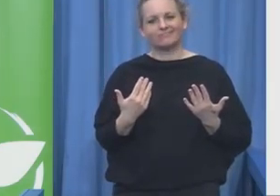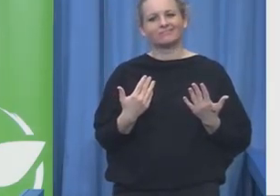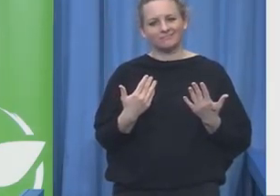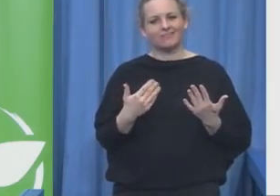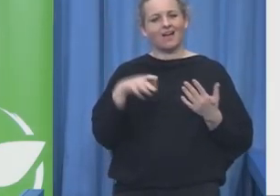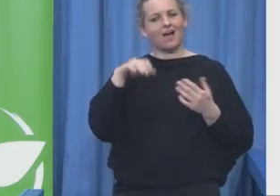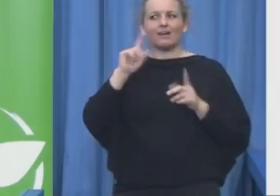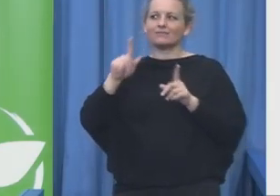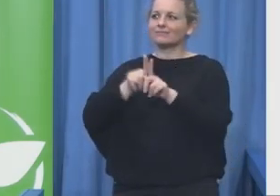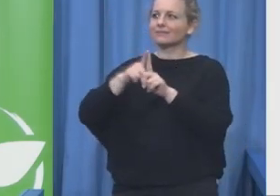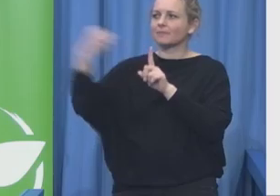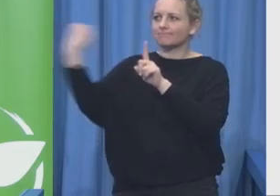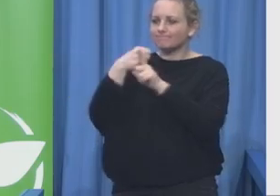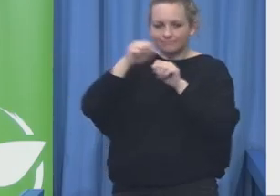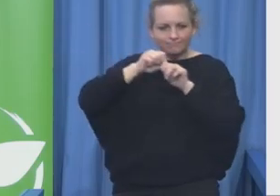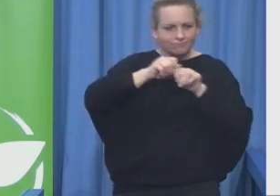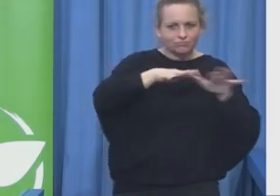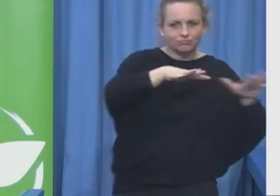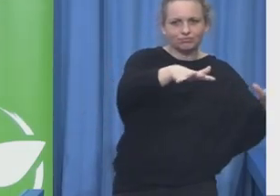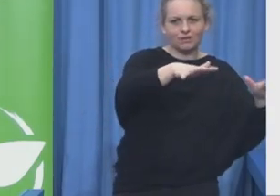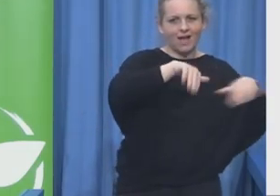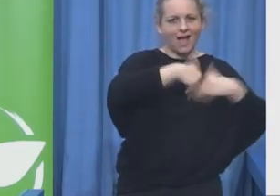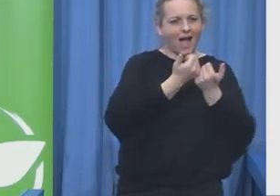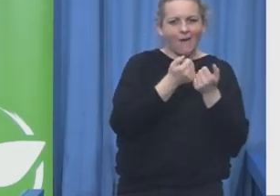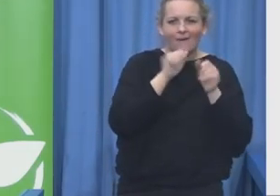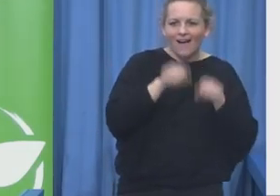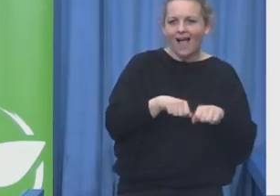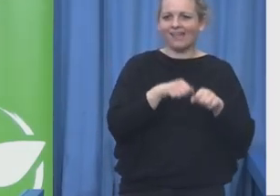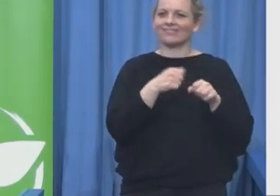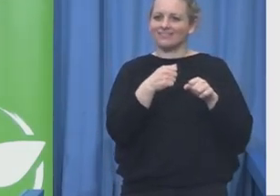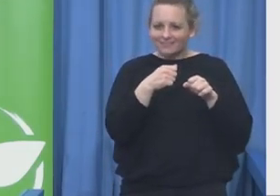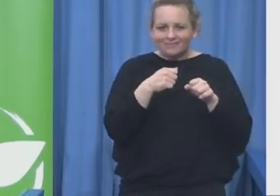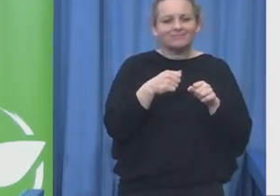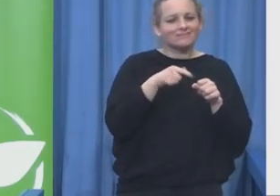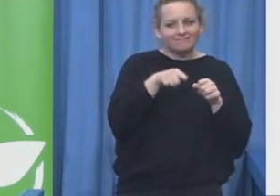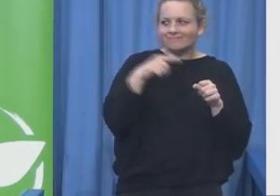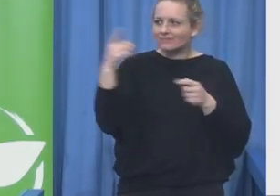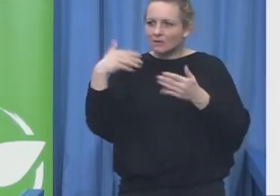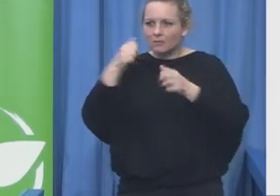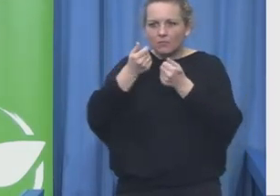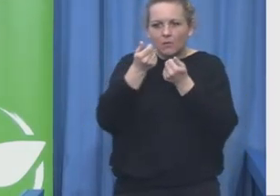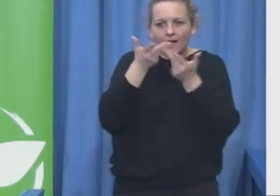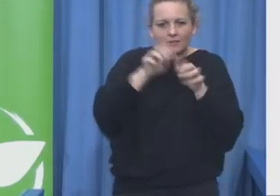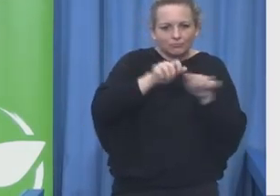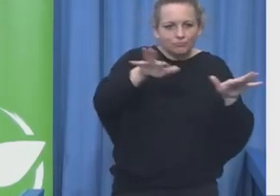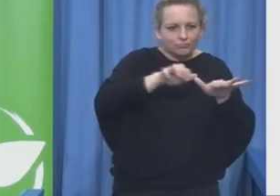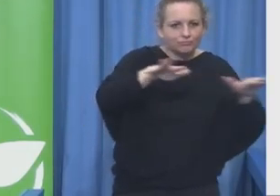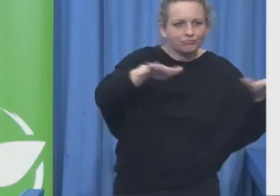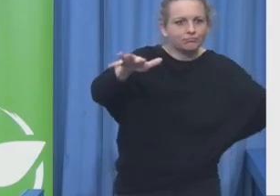designed indicators, not as many indicators that I think we should have on disability, and this is a